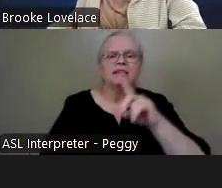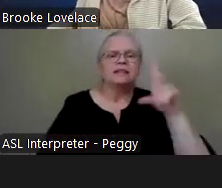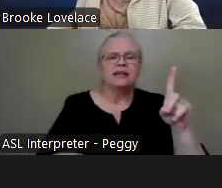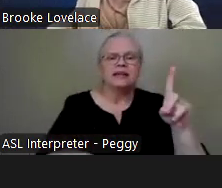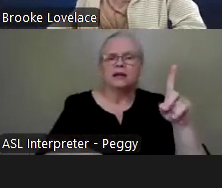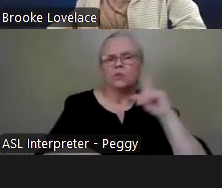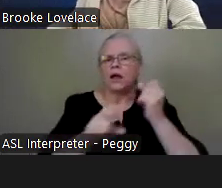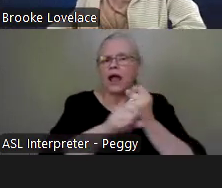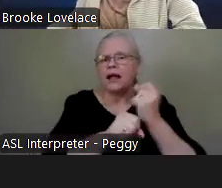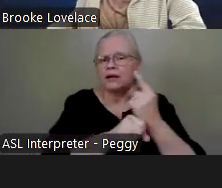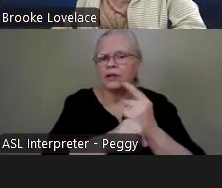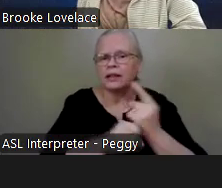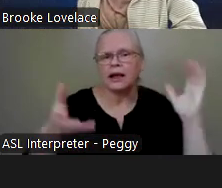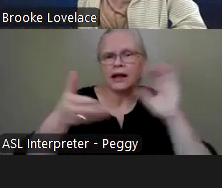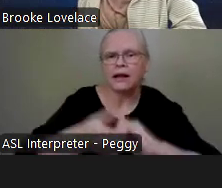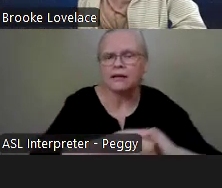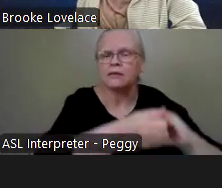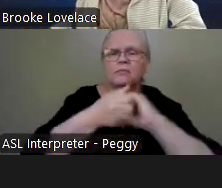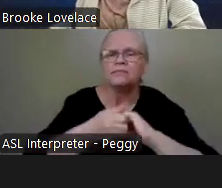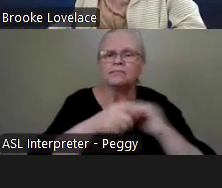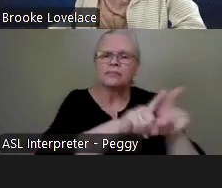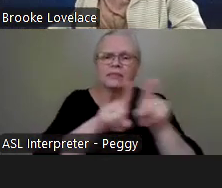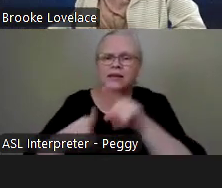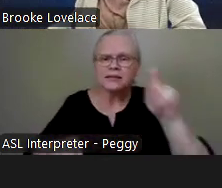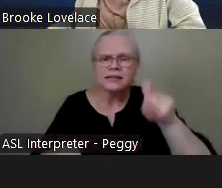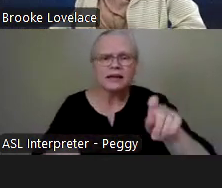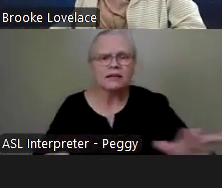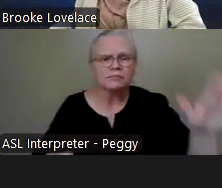collaborate as needed with our partners across the